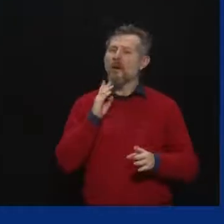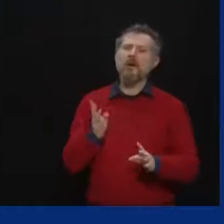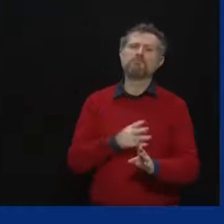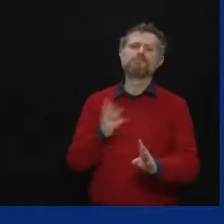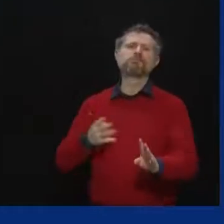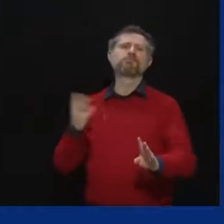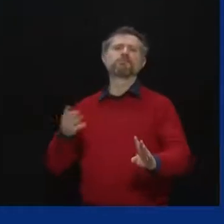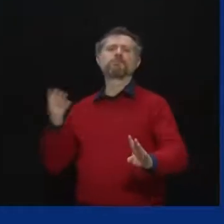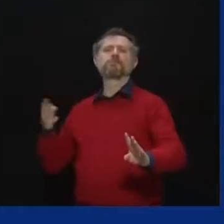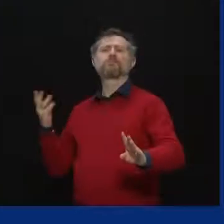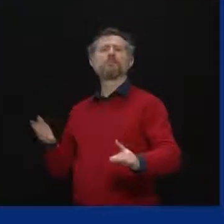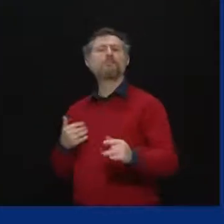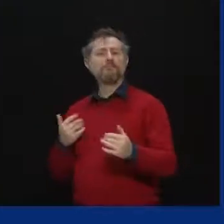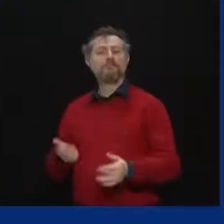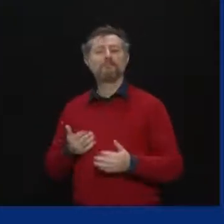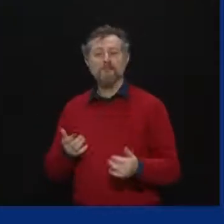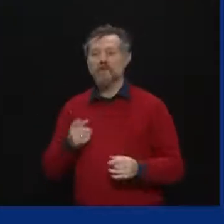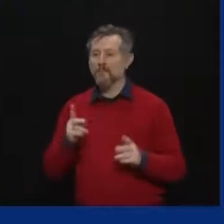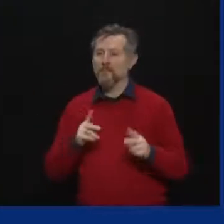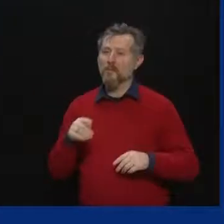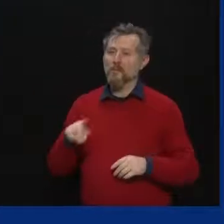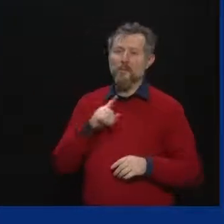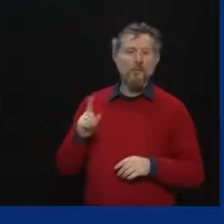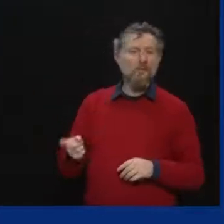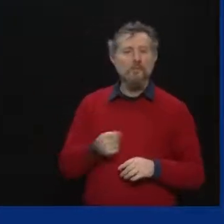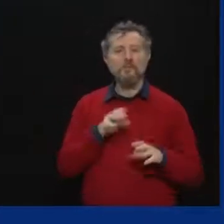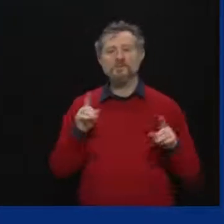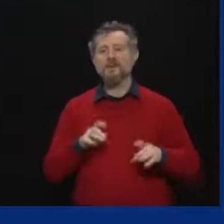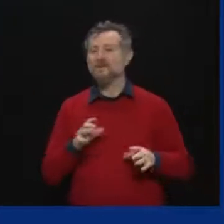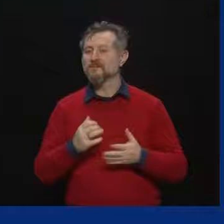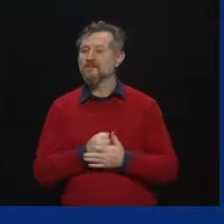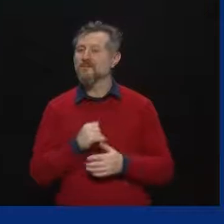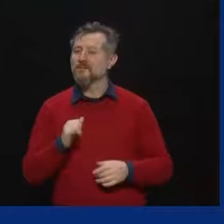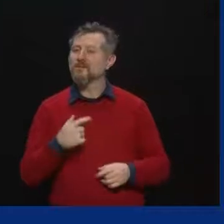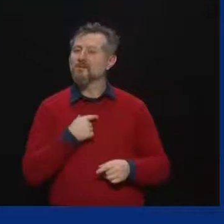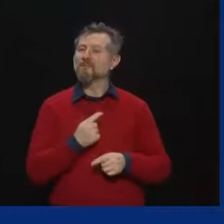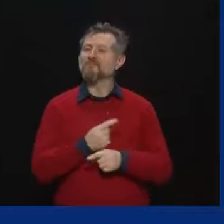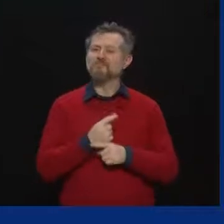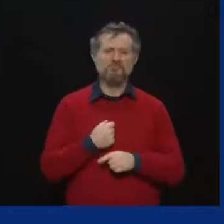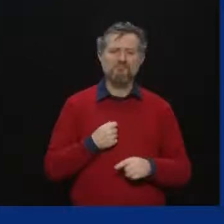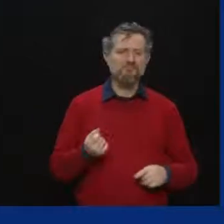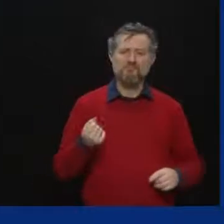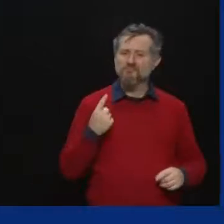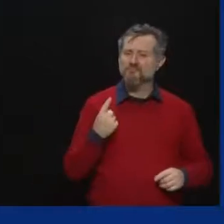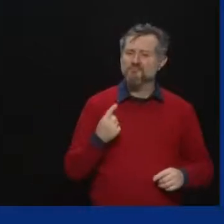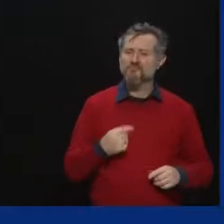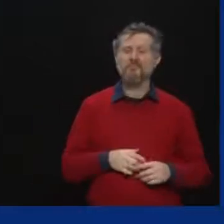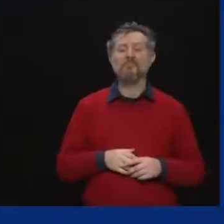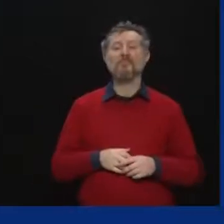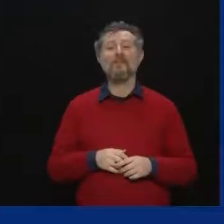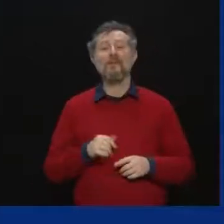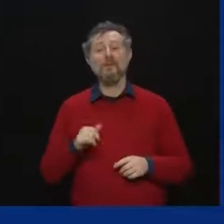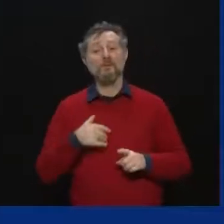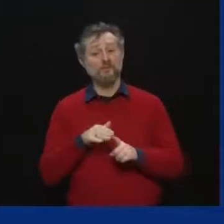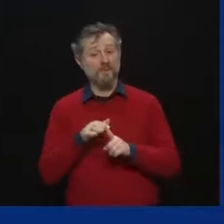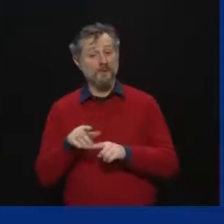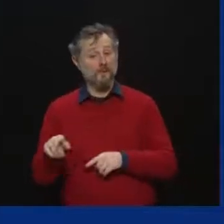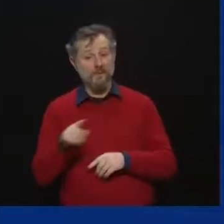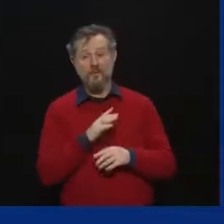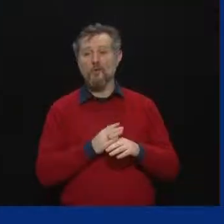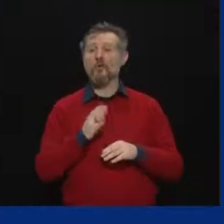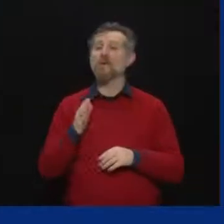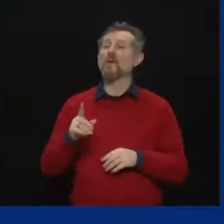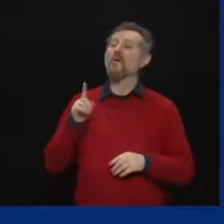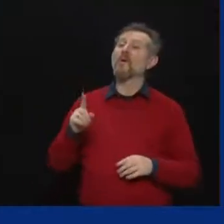people are doing the right thing. They're seeking a test when they need it to keep each other safe. I want to remind everyone there's over 1,800